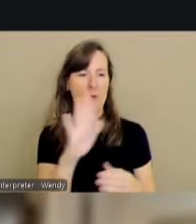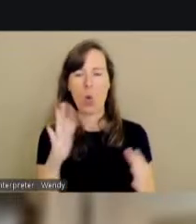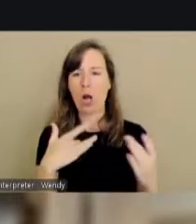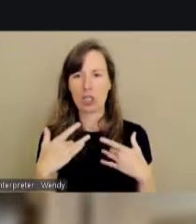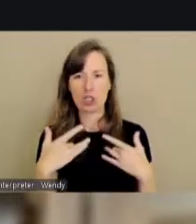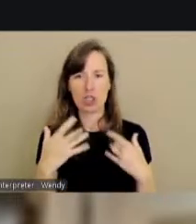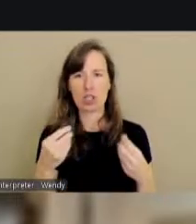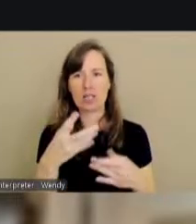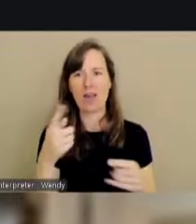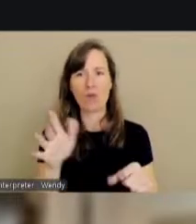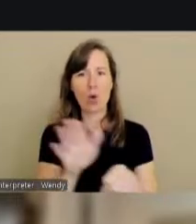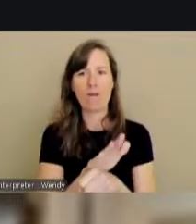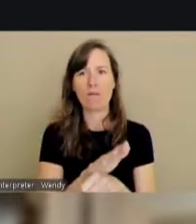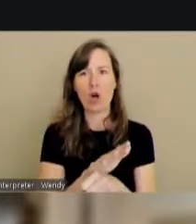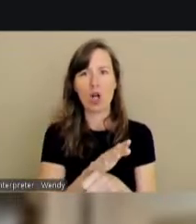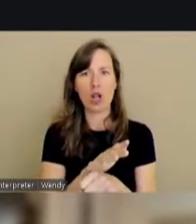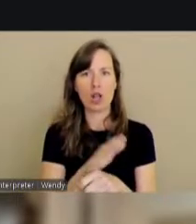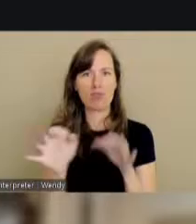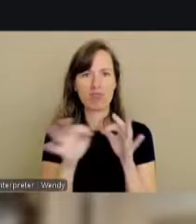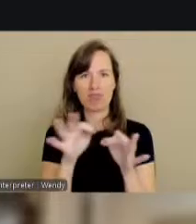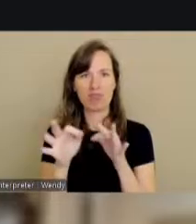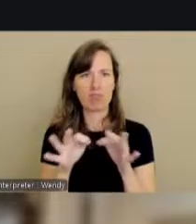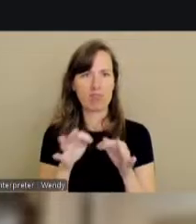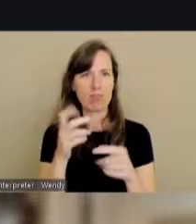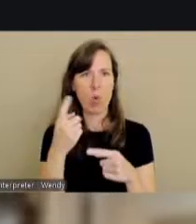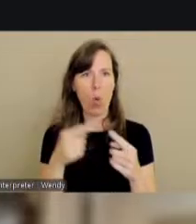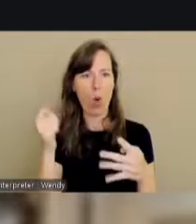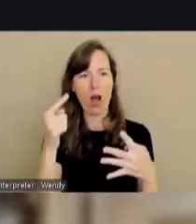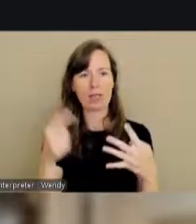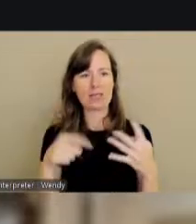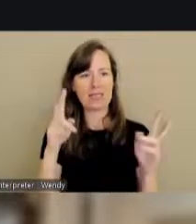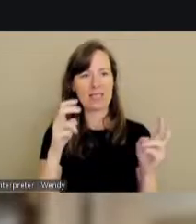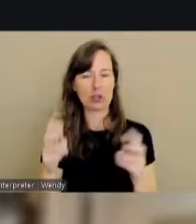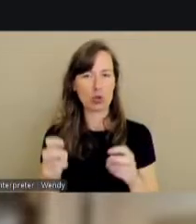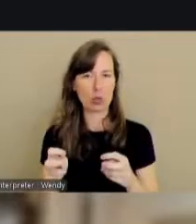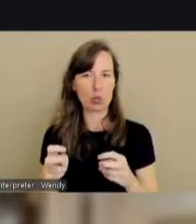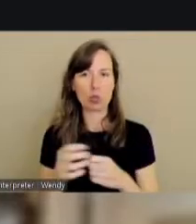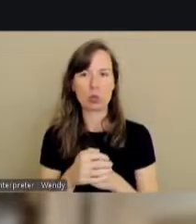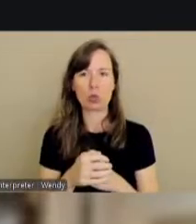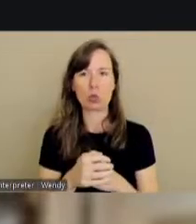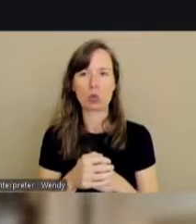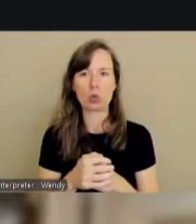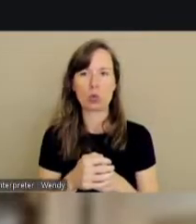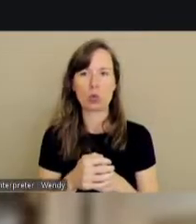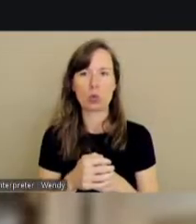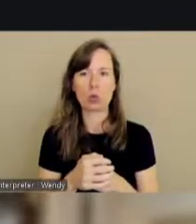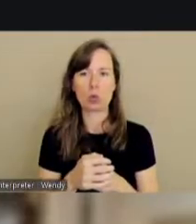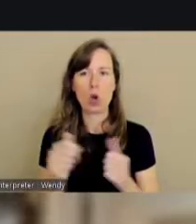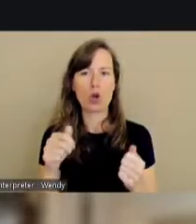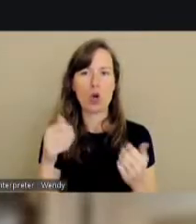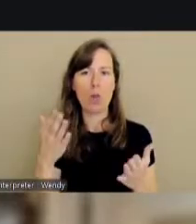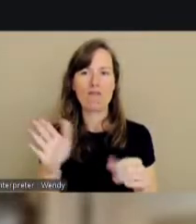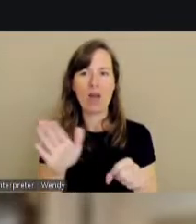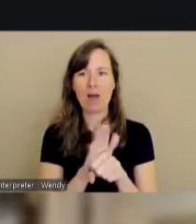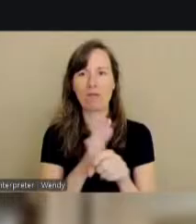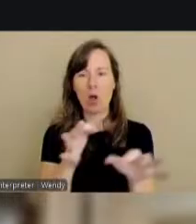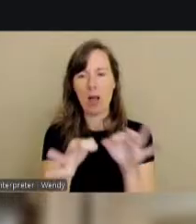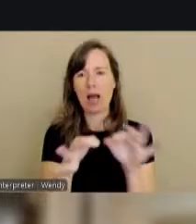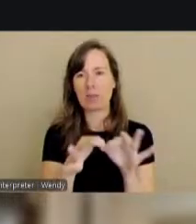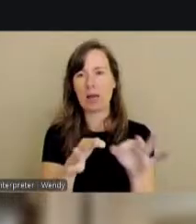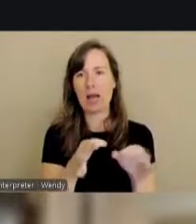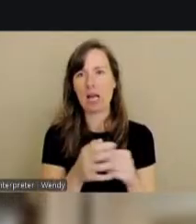you a full rundown of what the issues are, and to provide a full explanation.